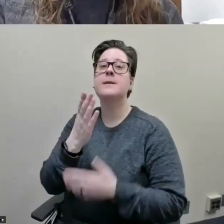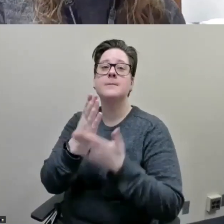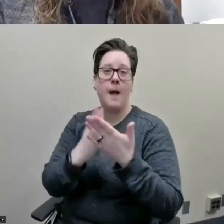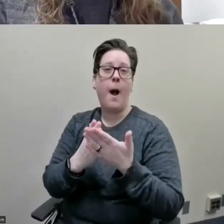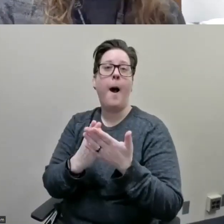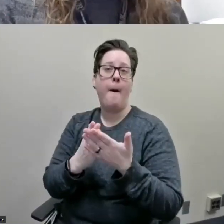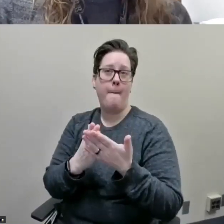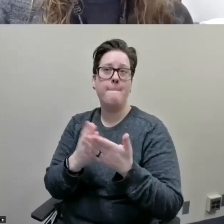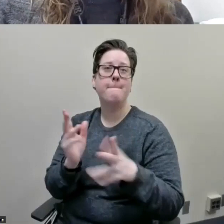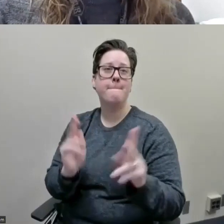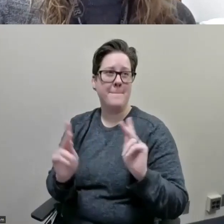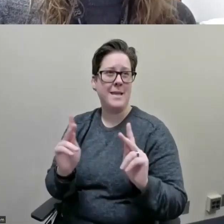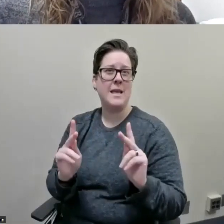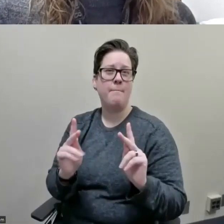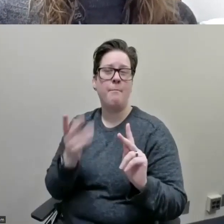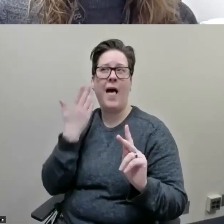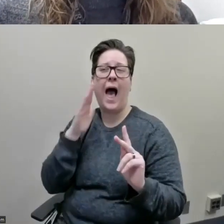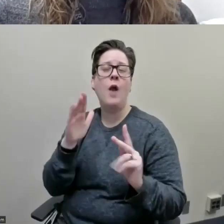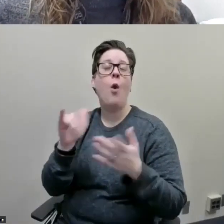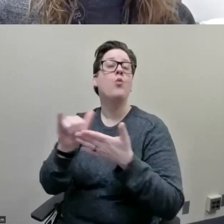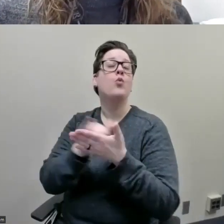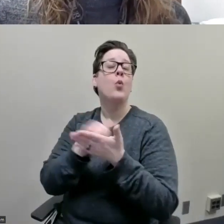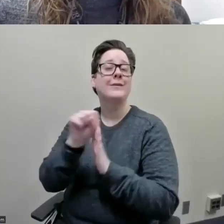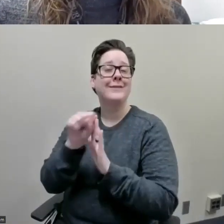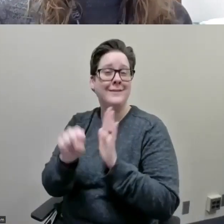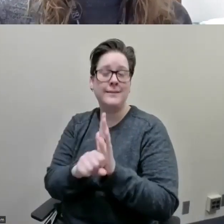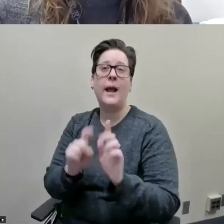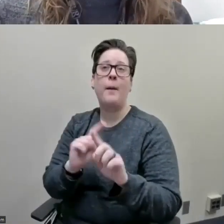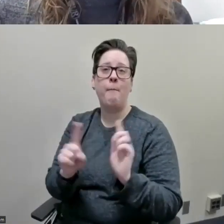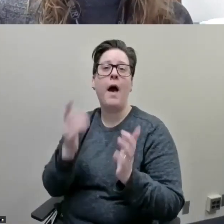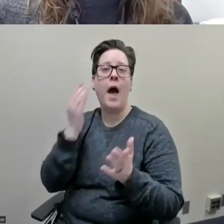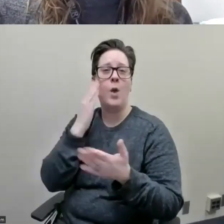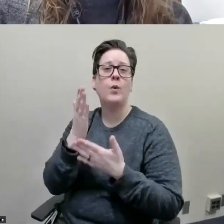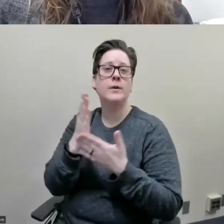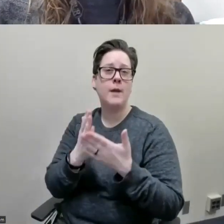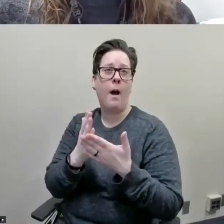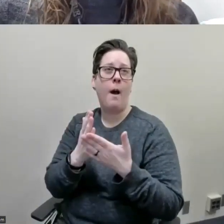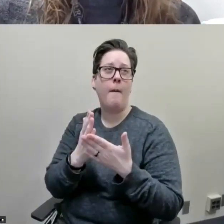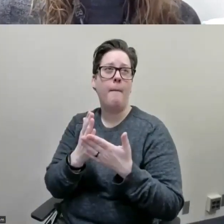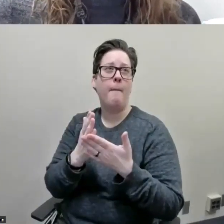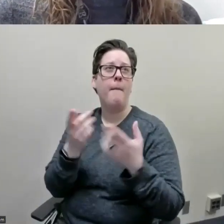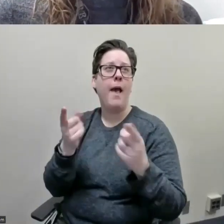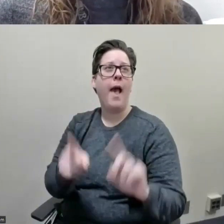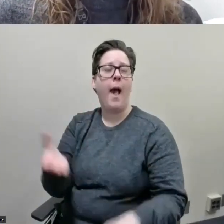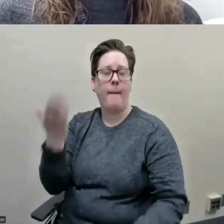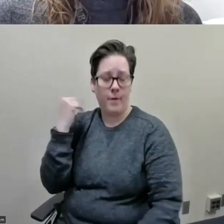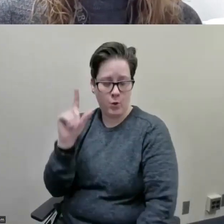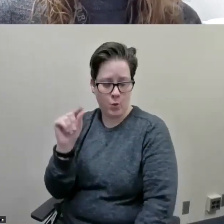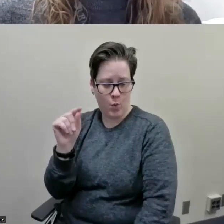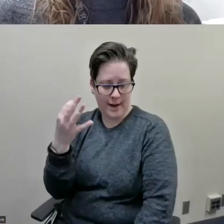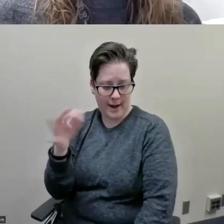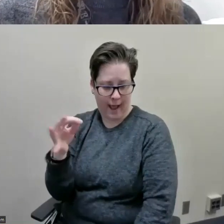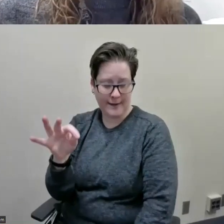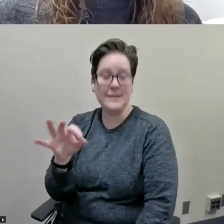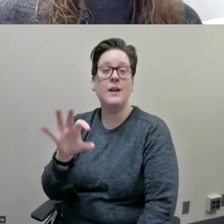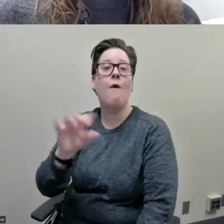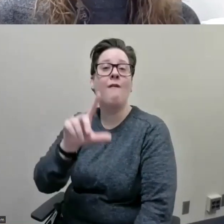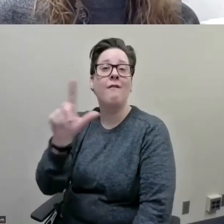advocacy. I'm not sure what's happening in New York State, but in 2019,